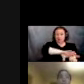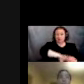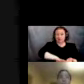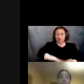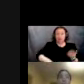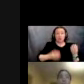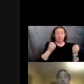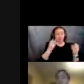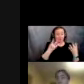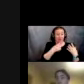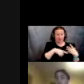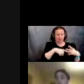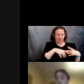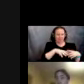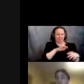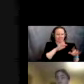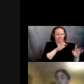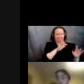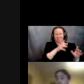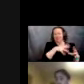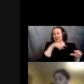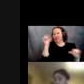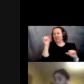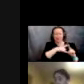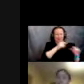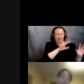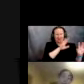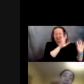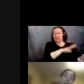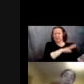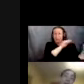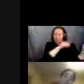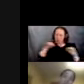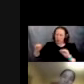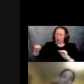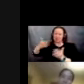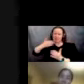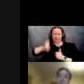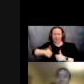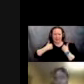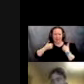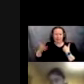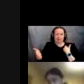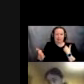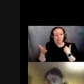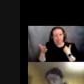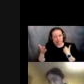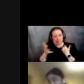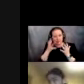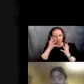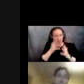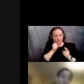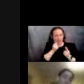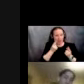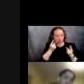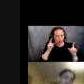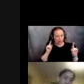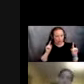Japan to come to the United States hoping for a better life. Unfortunately, it didn't quite work out.